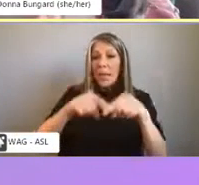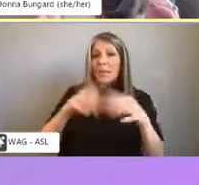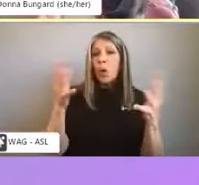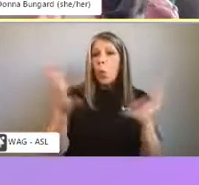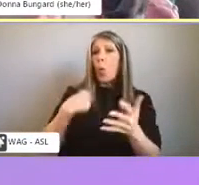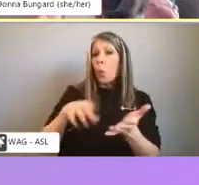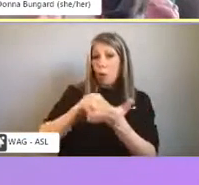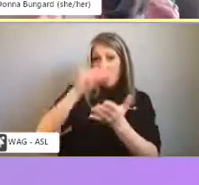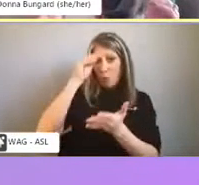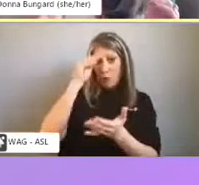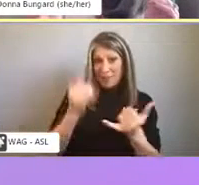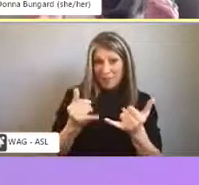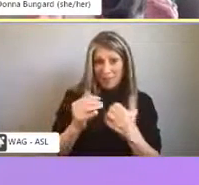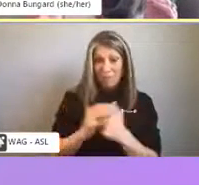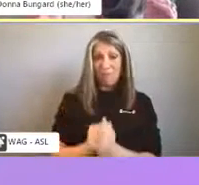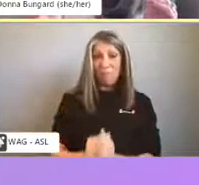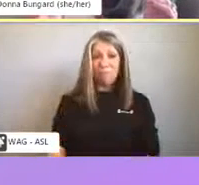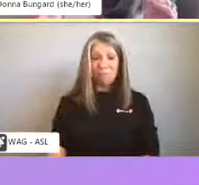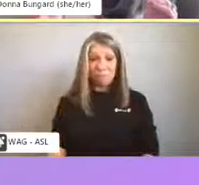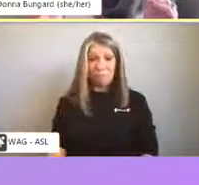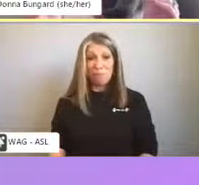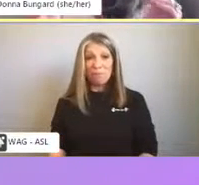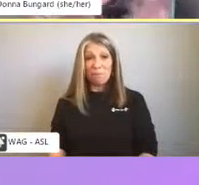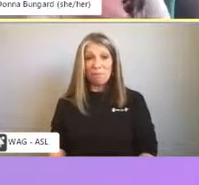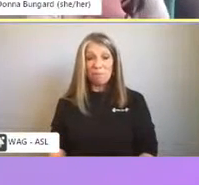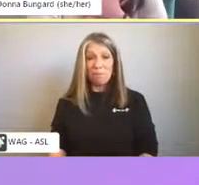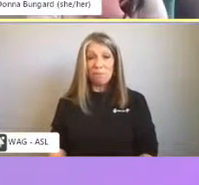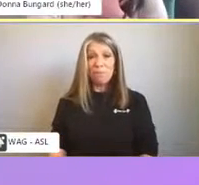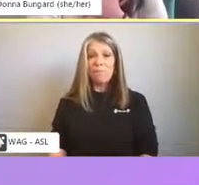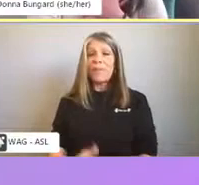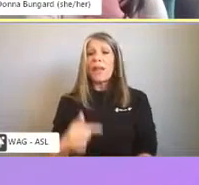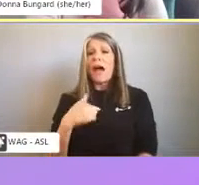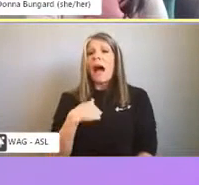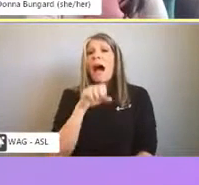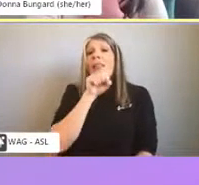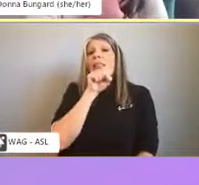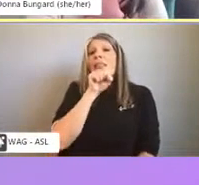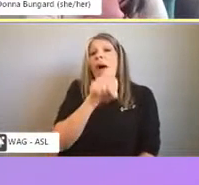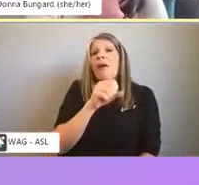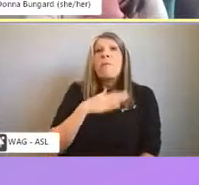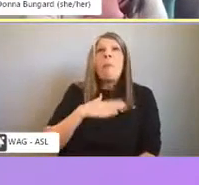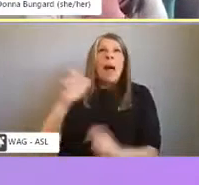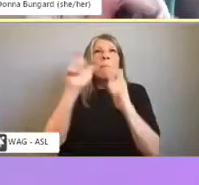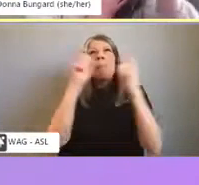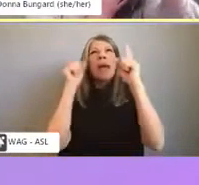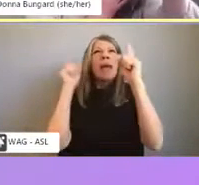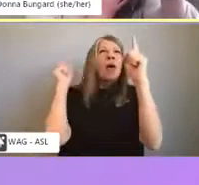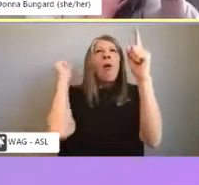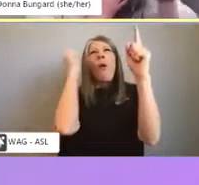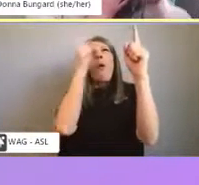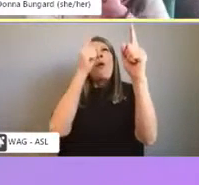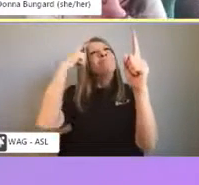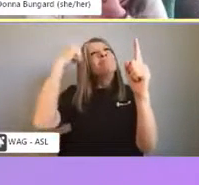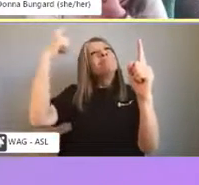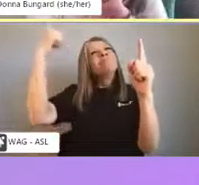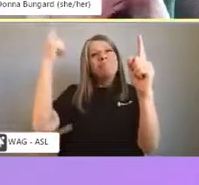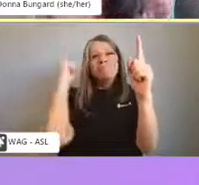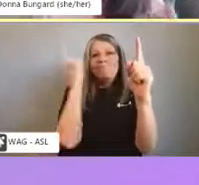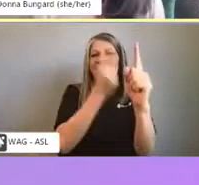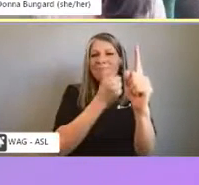learning. Now, I love my pie in the sky goals. I love them so